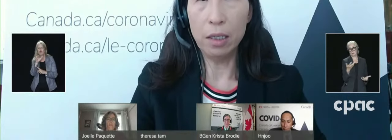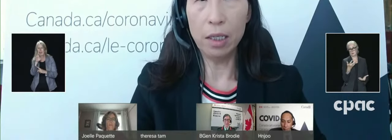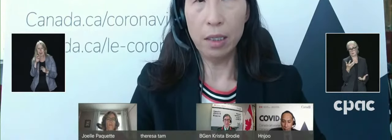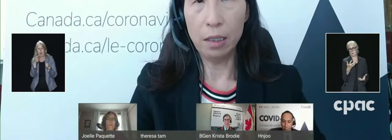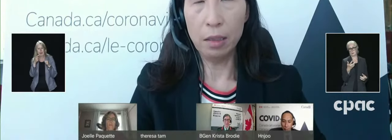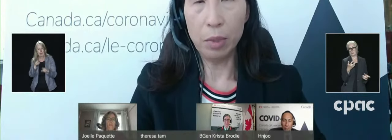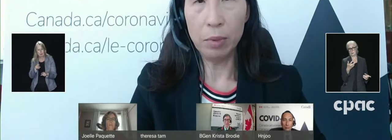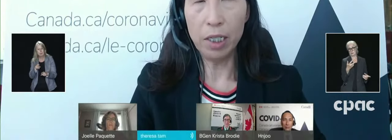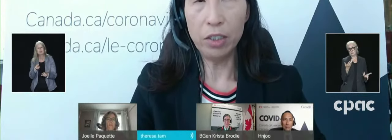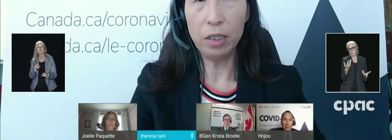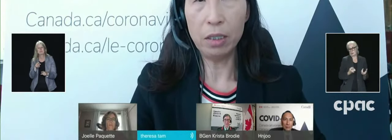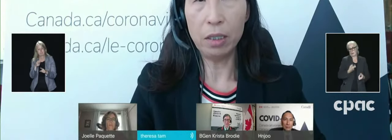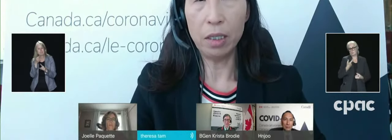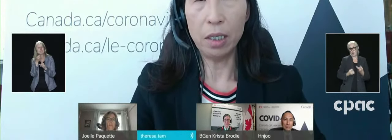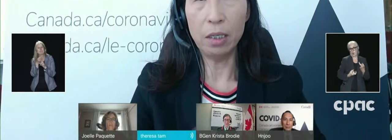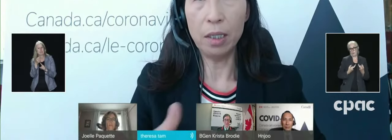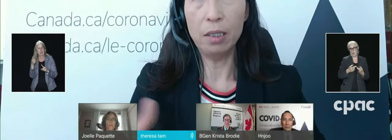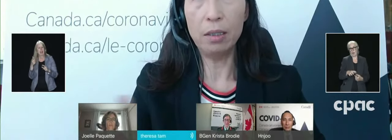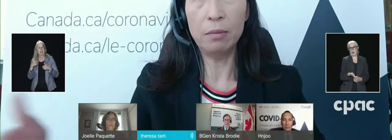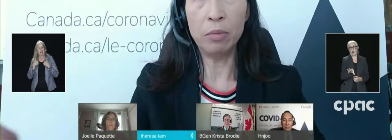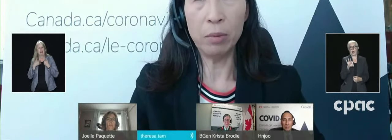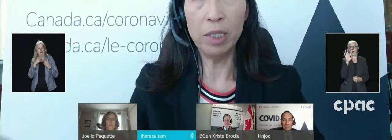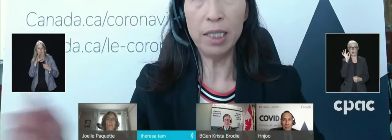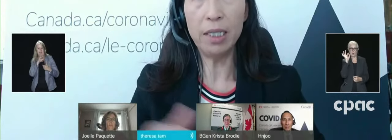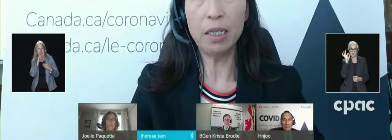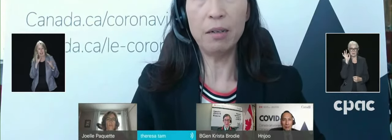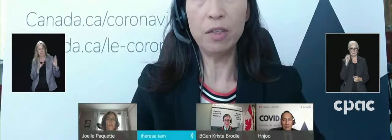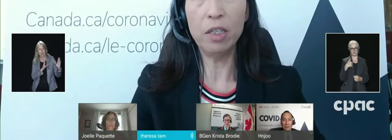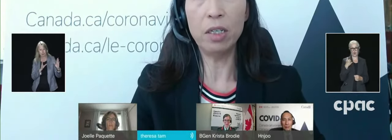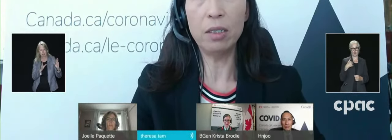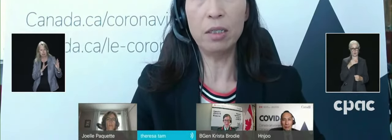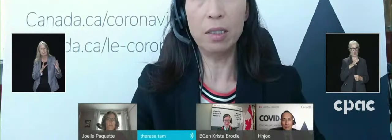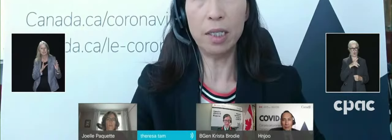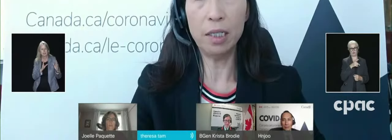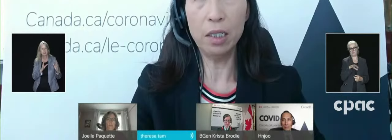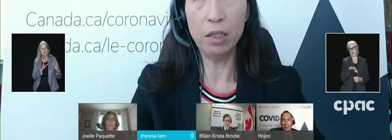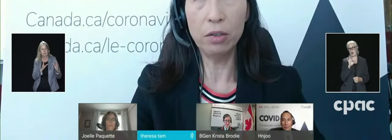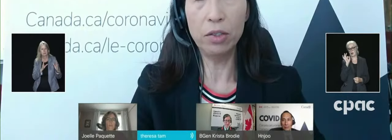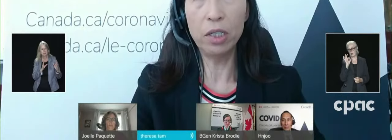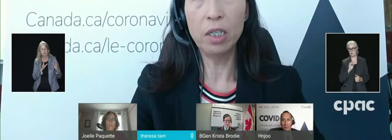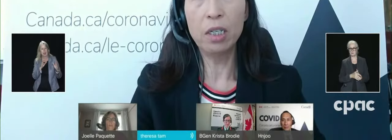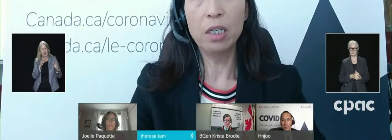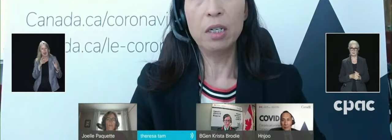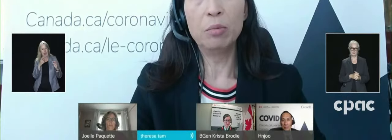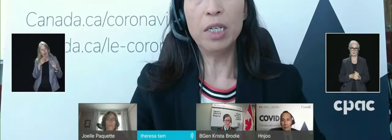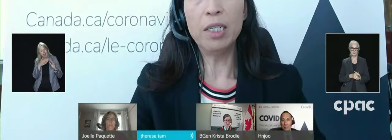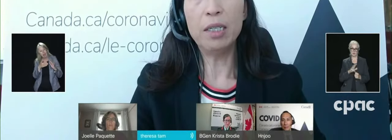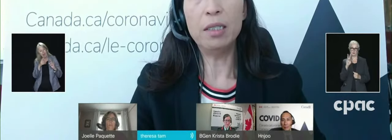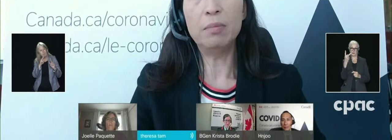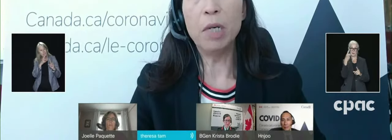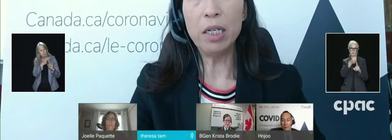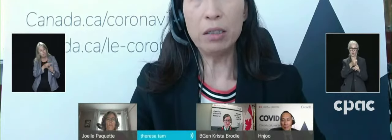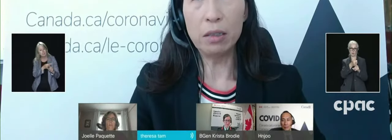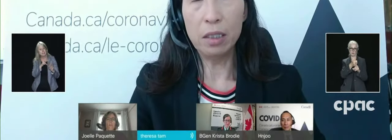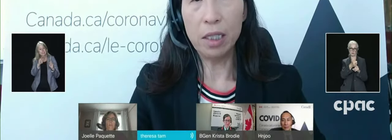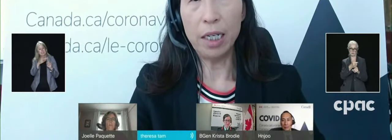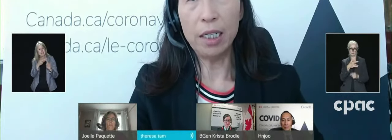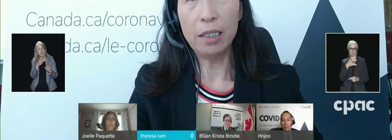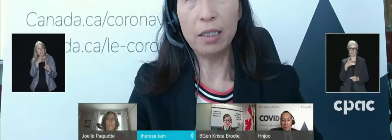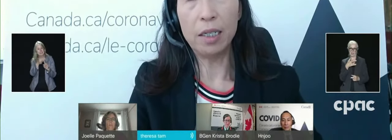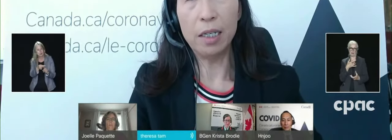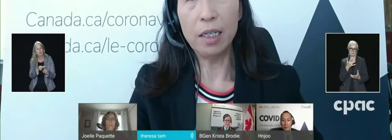does occur in younger populations. It's primarily seen after the second dose, but it is